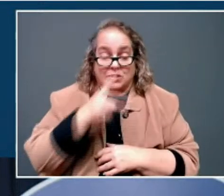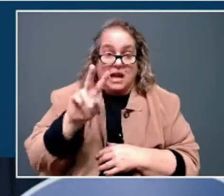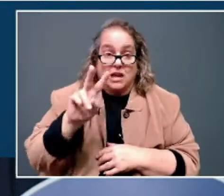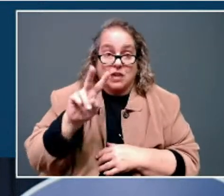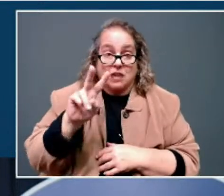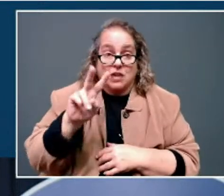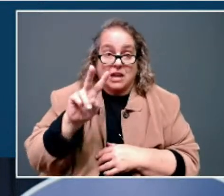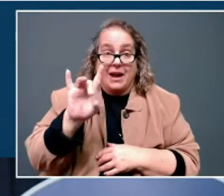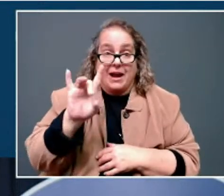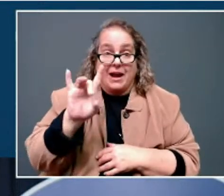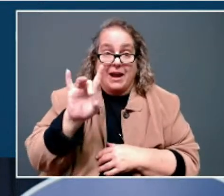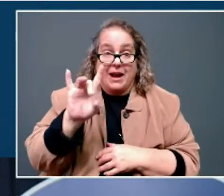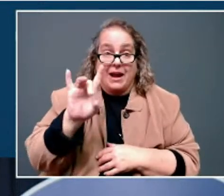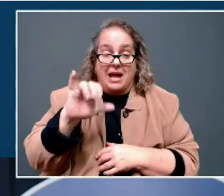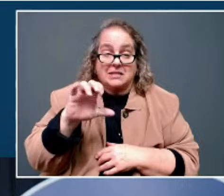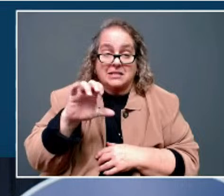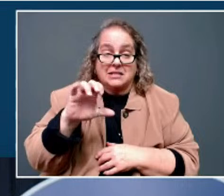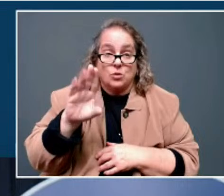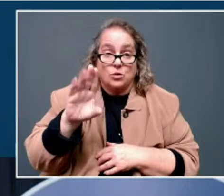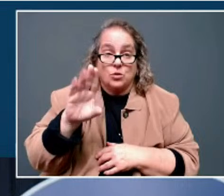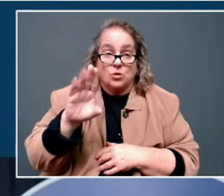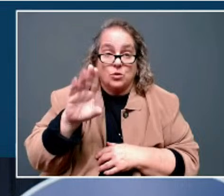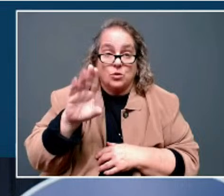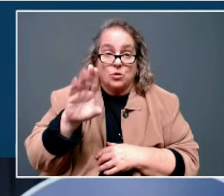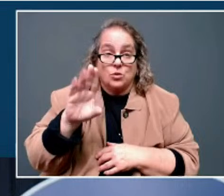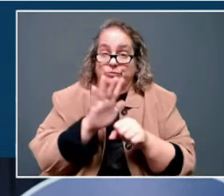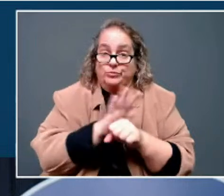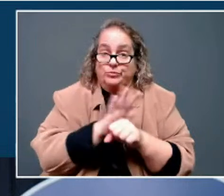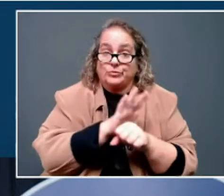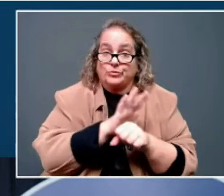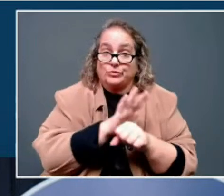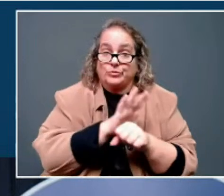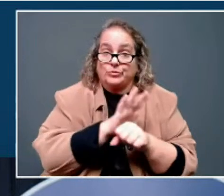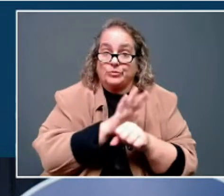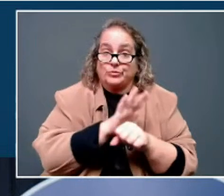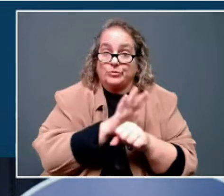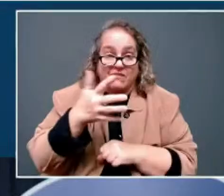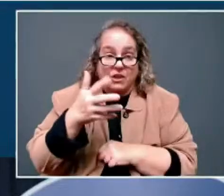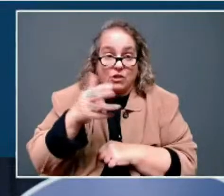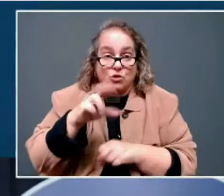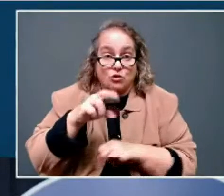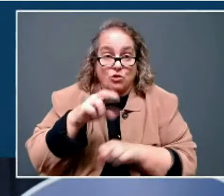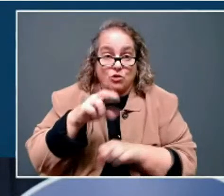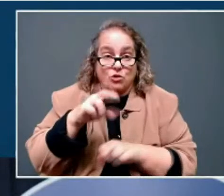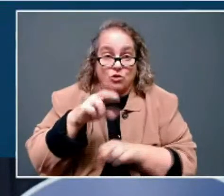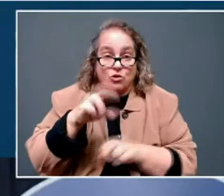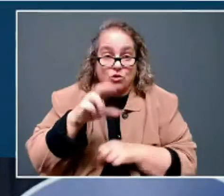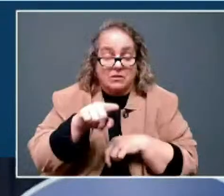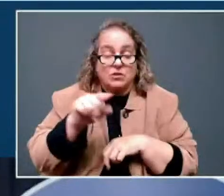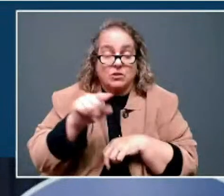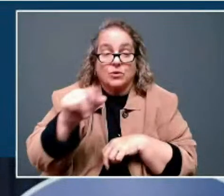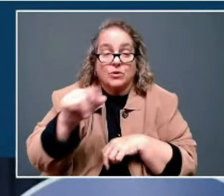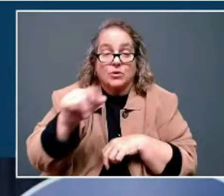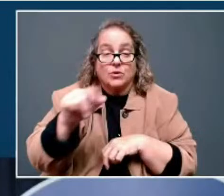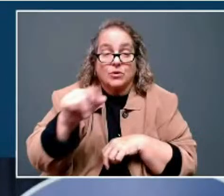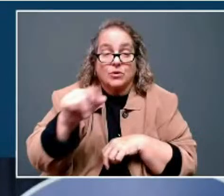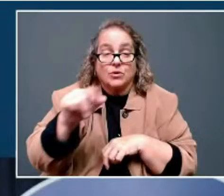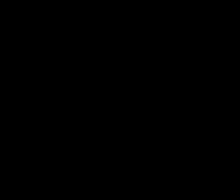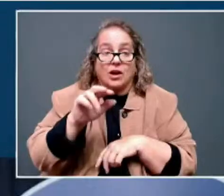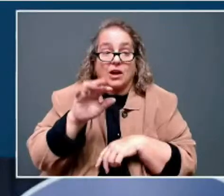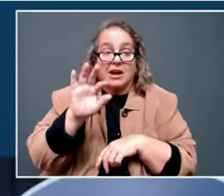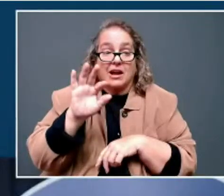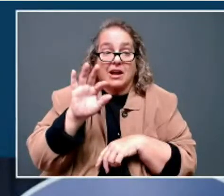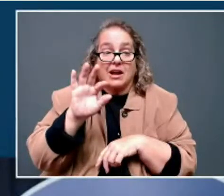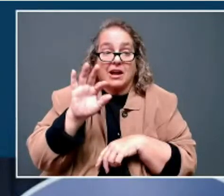ICU beds filled up in the 5th region. And as you look around, so many of them in the